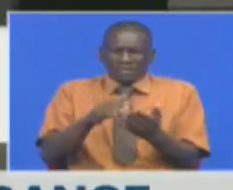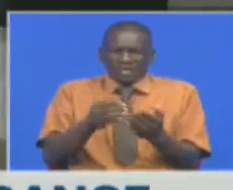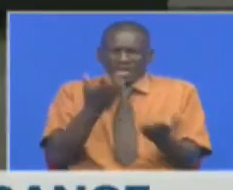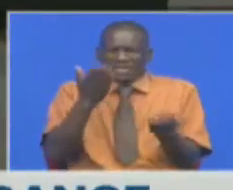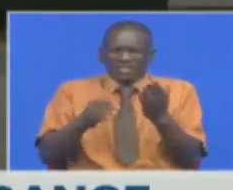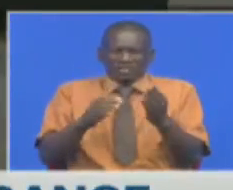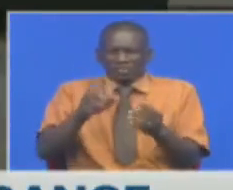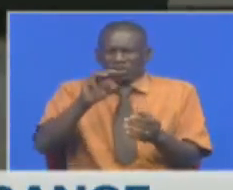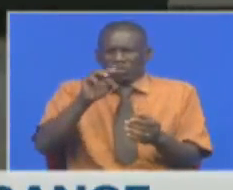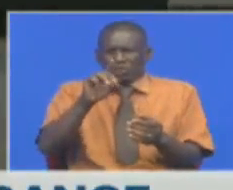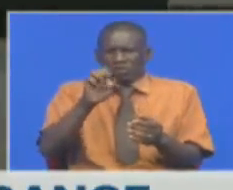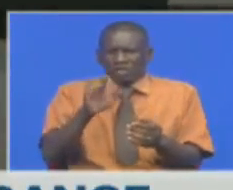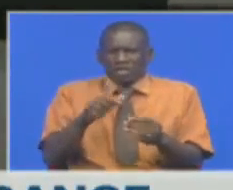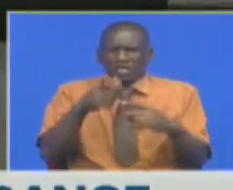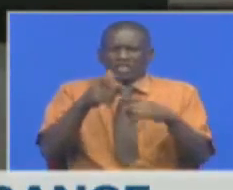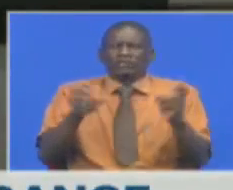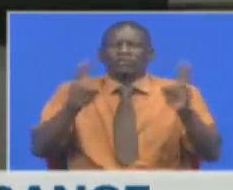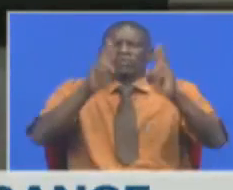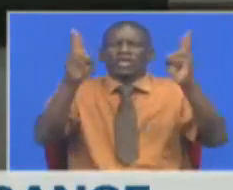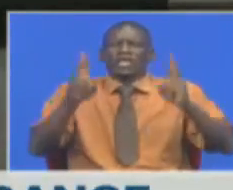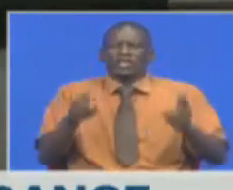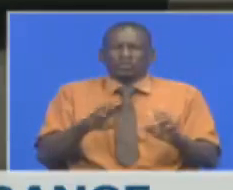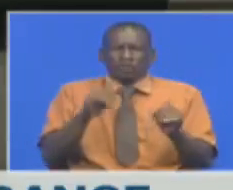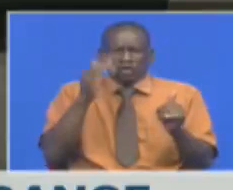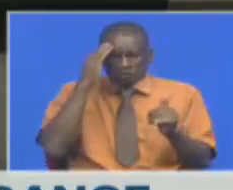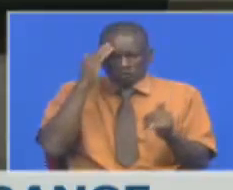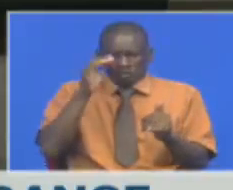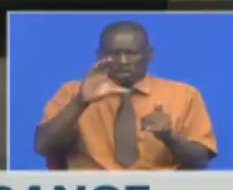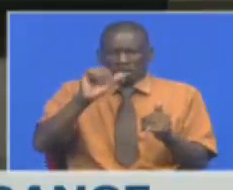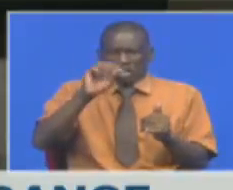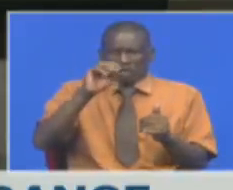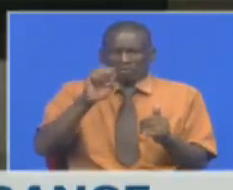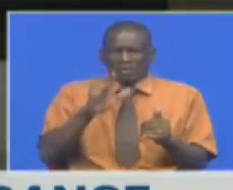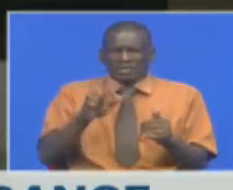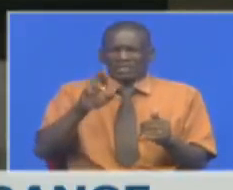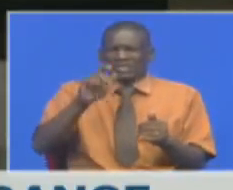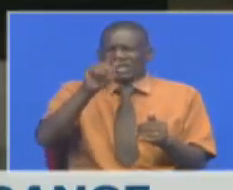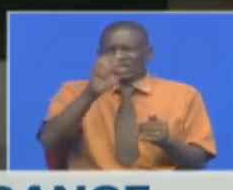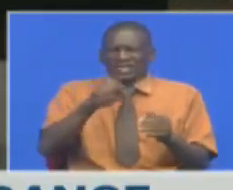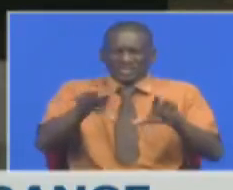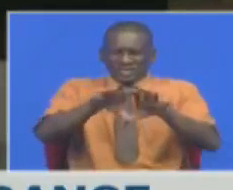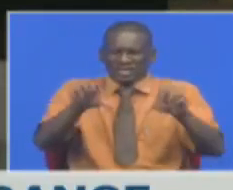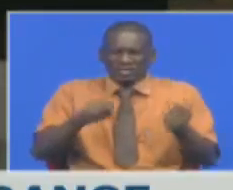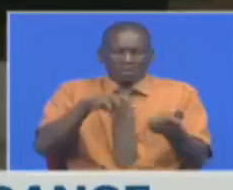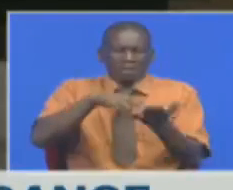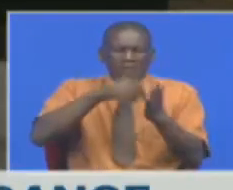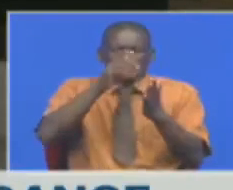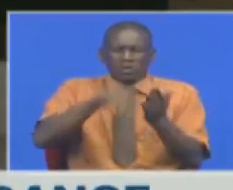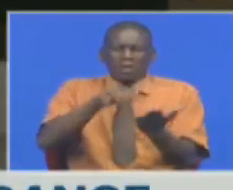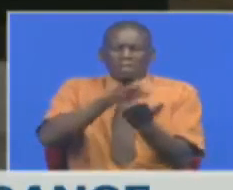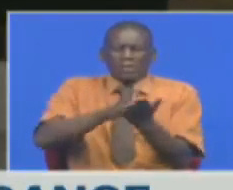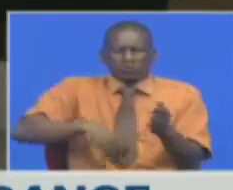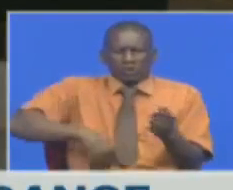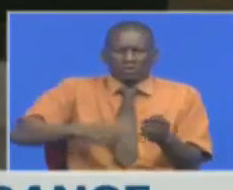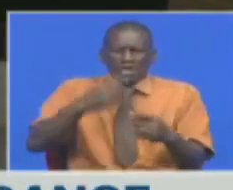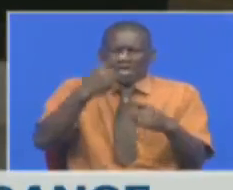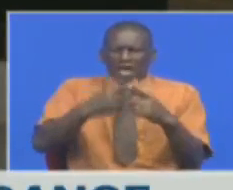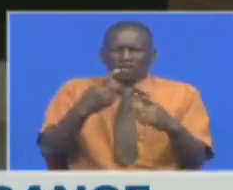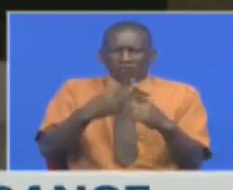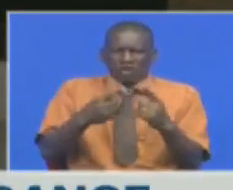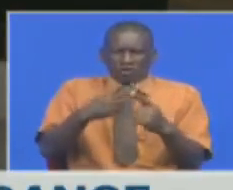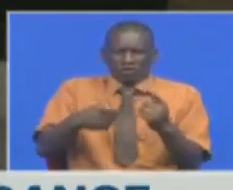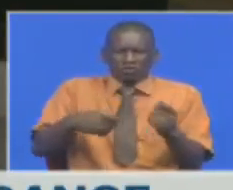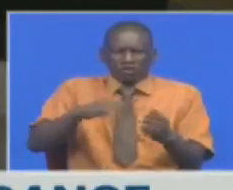model borrows from the internationally renowned CAMELS rating system, meaning banks will pay annual premium based on their